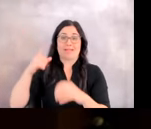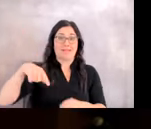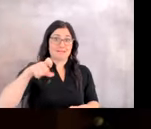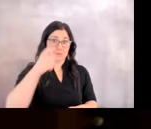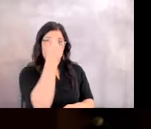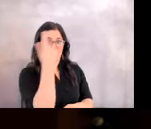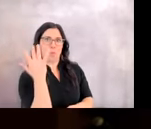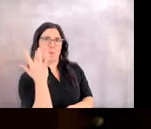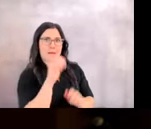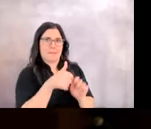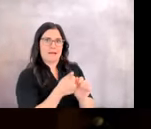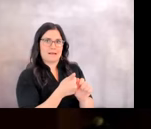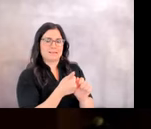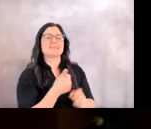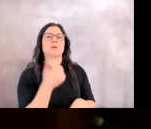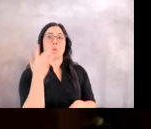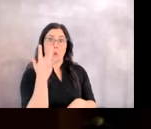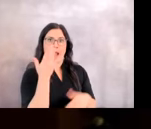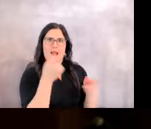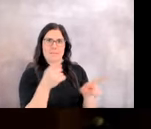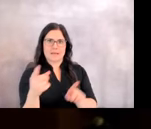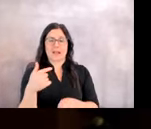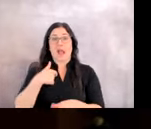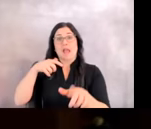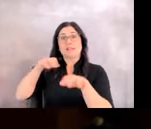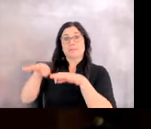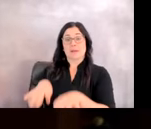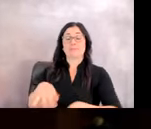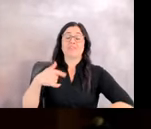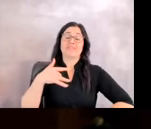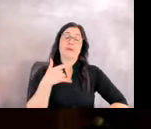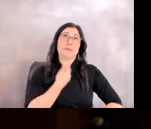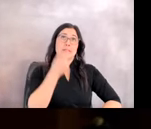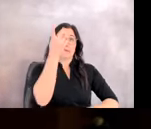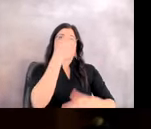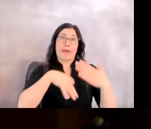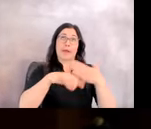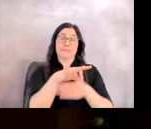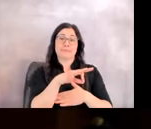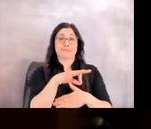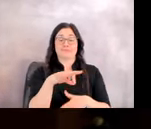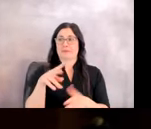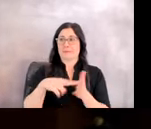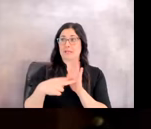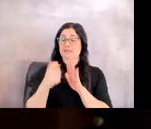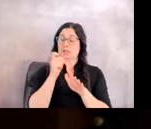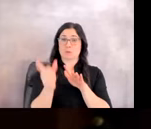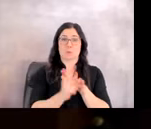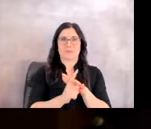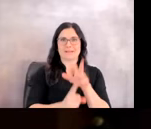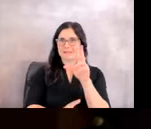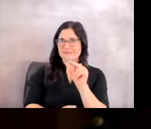understand why there are certain things in place. If I just feel like sleeping in that day, that's just not gonna cut it. It's not gonna work.